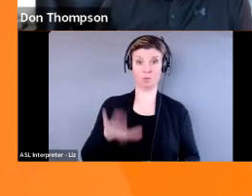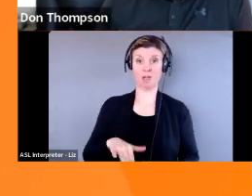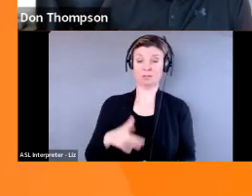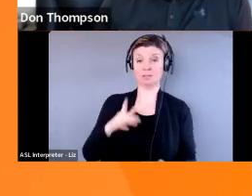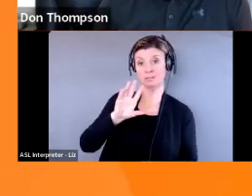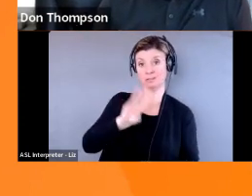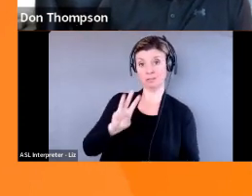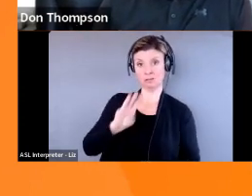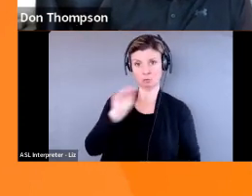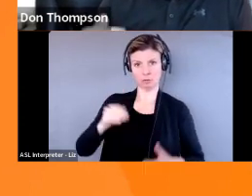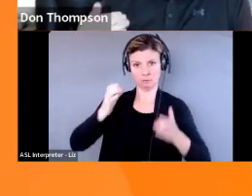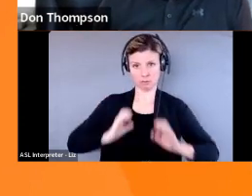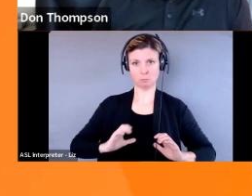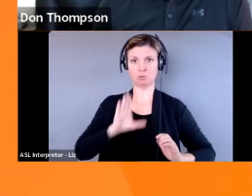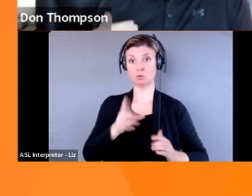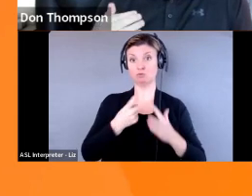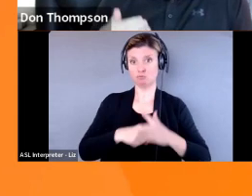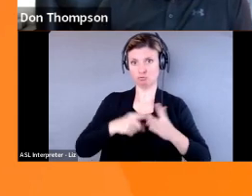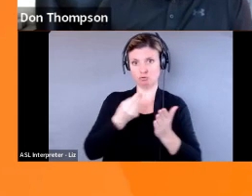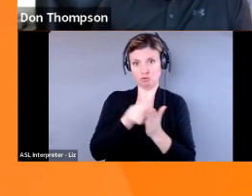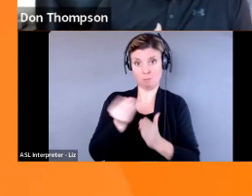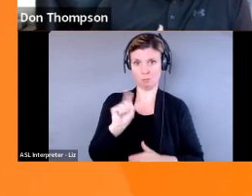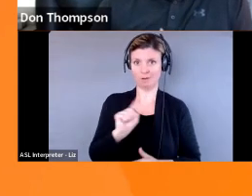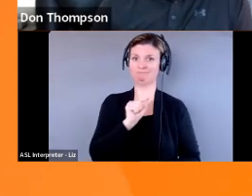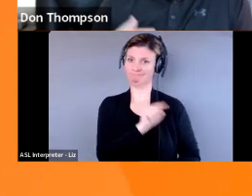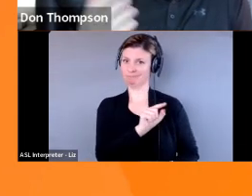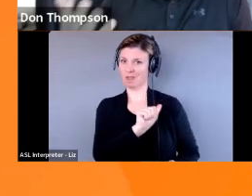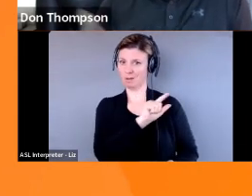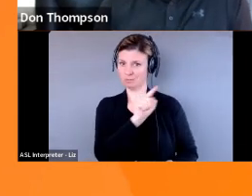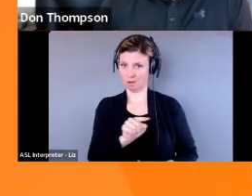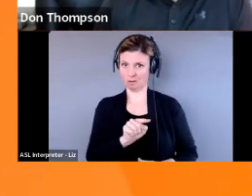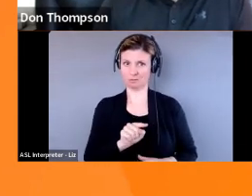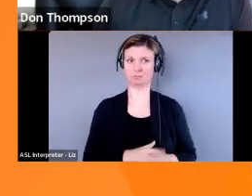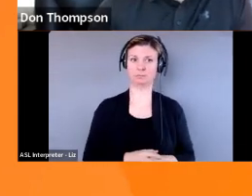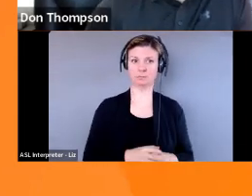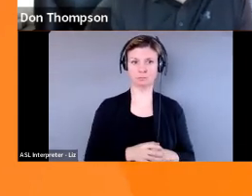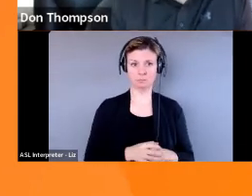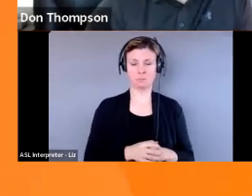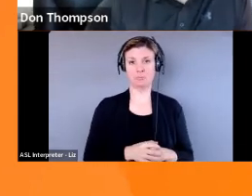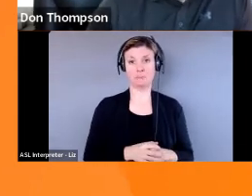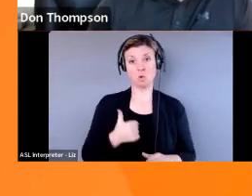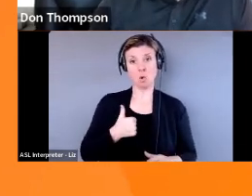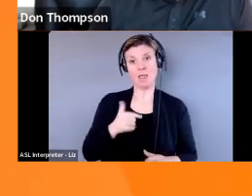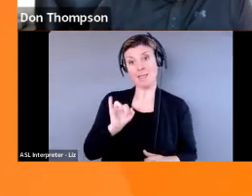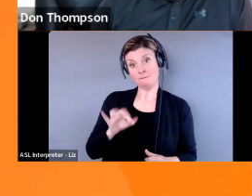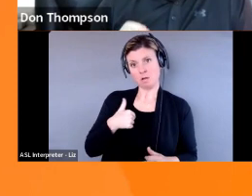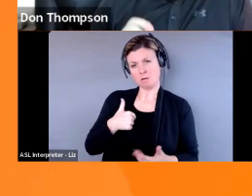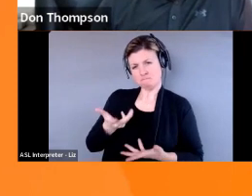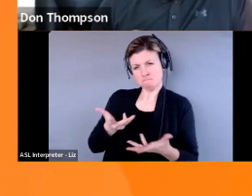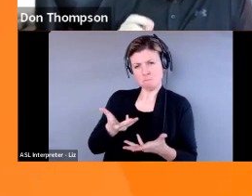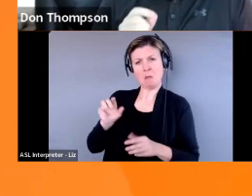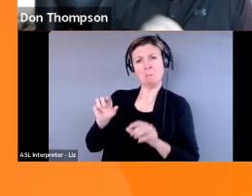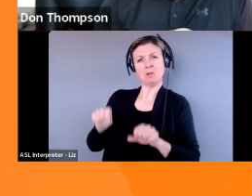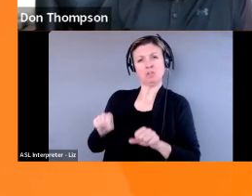for products. And one of the things that I find fascinating myself when I start talking with potential new clients is